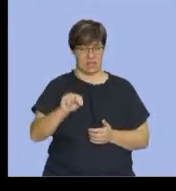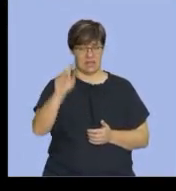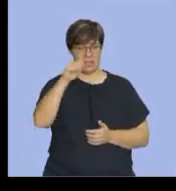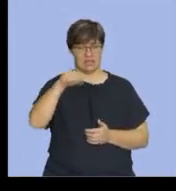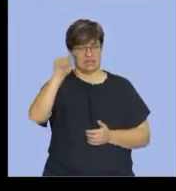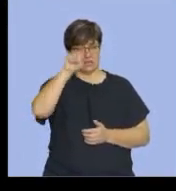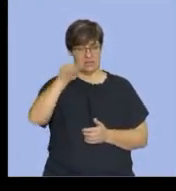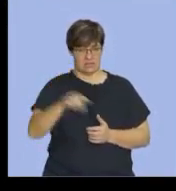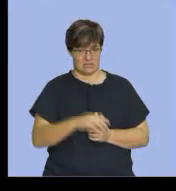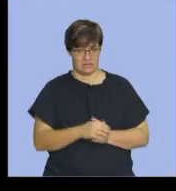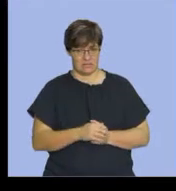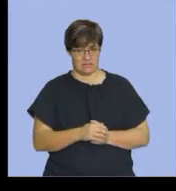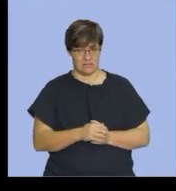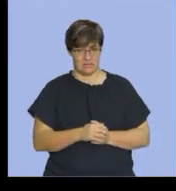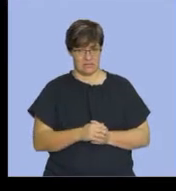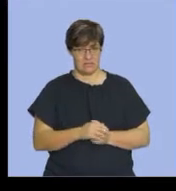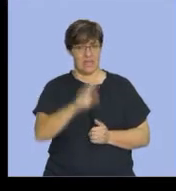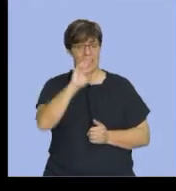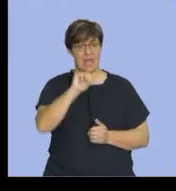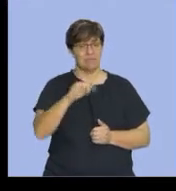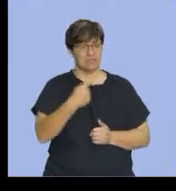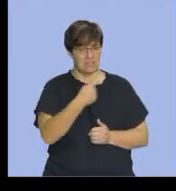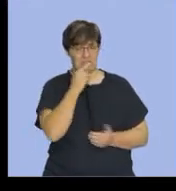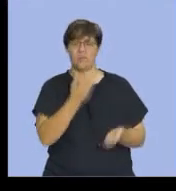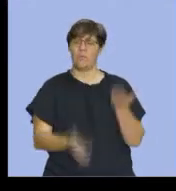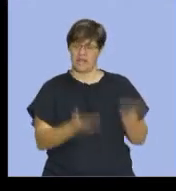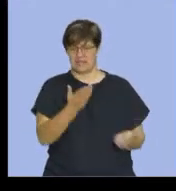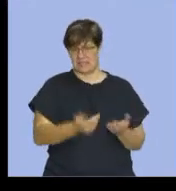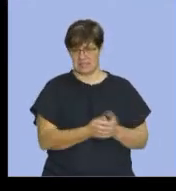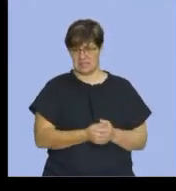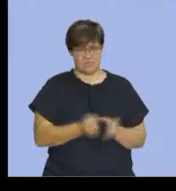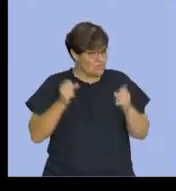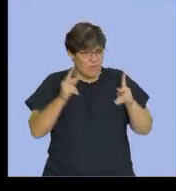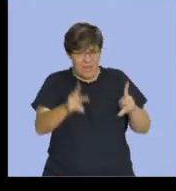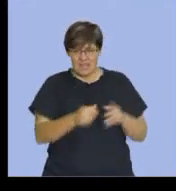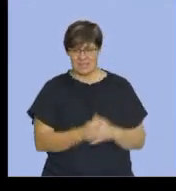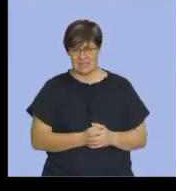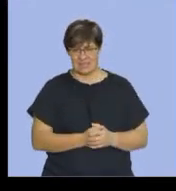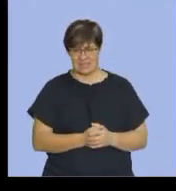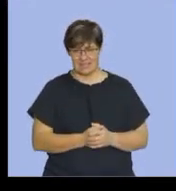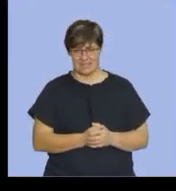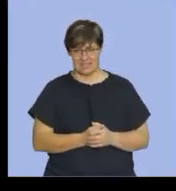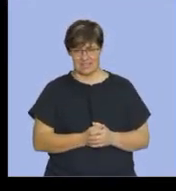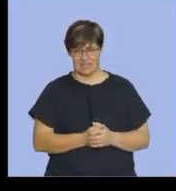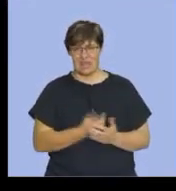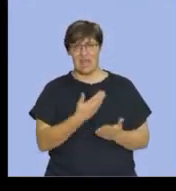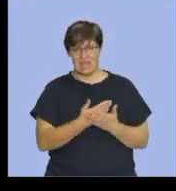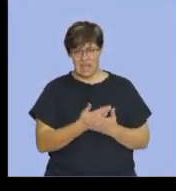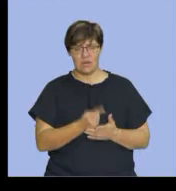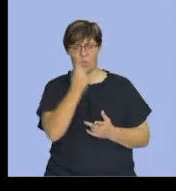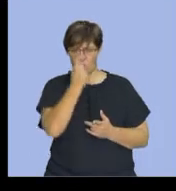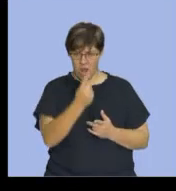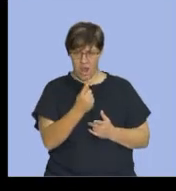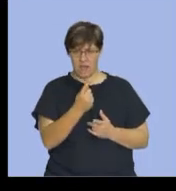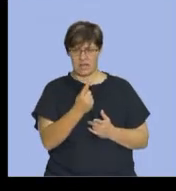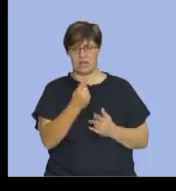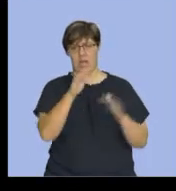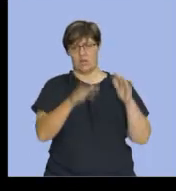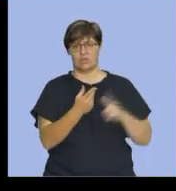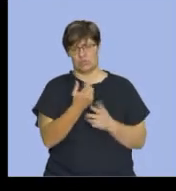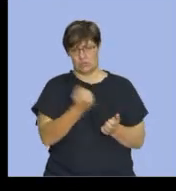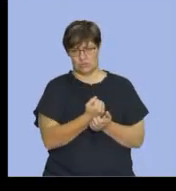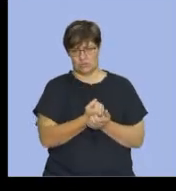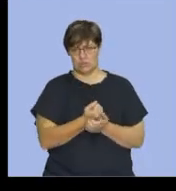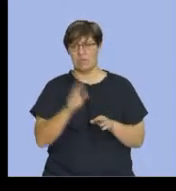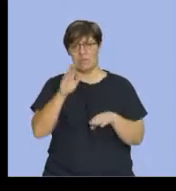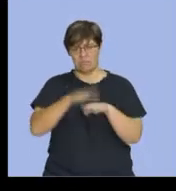sine theta. mg is weight. It's okay. We can do it in one equation. Same